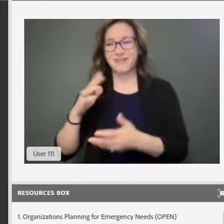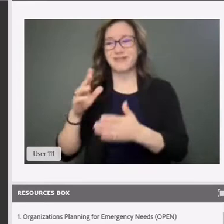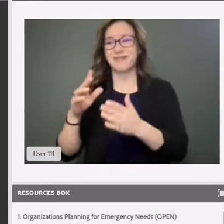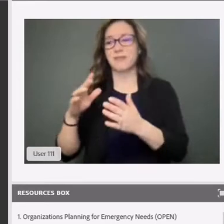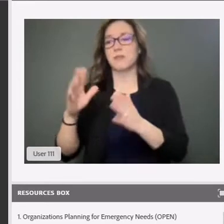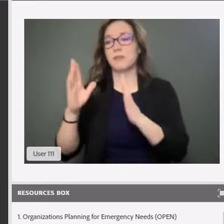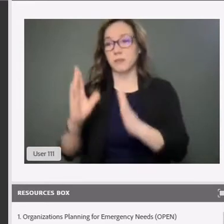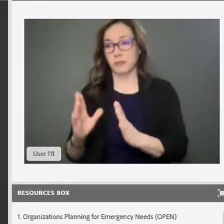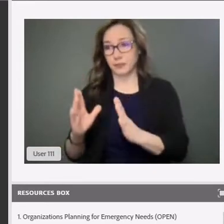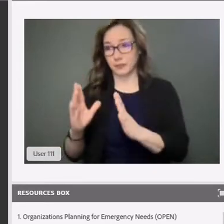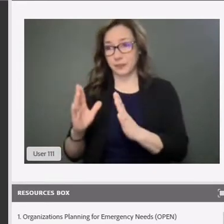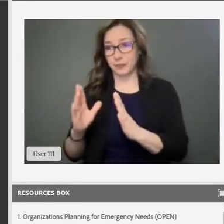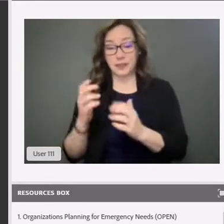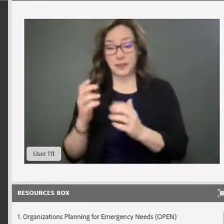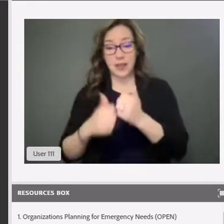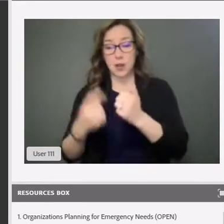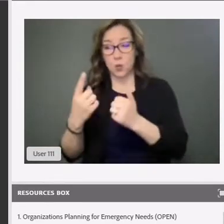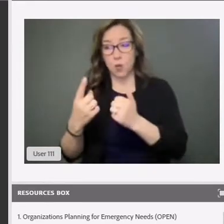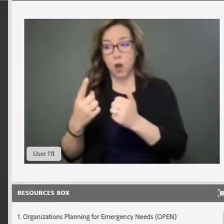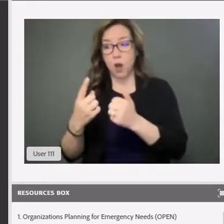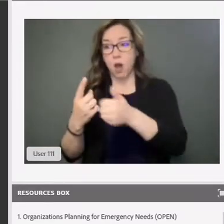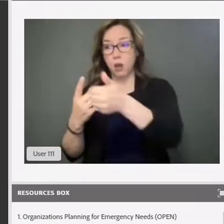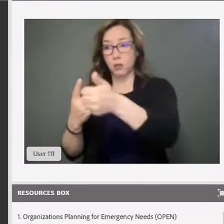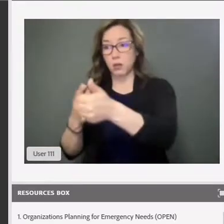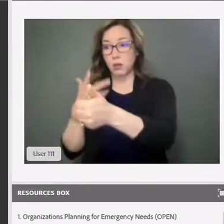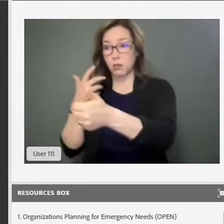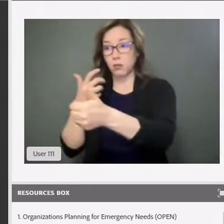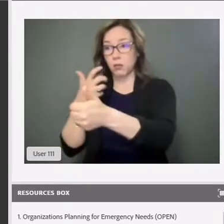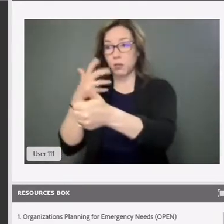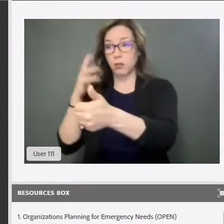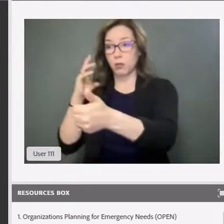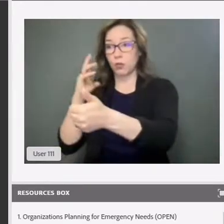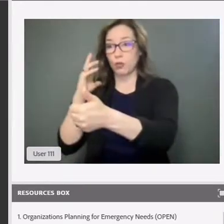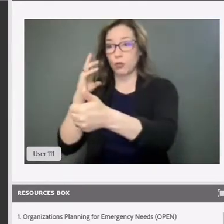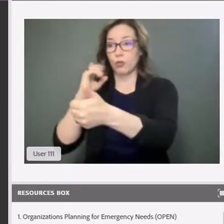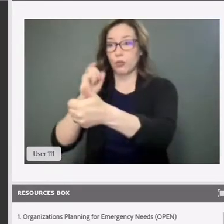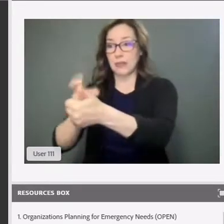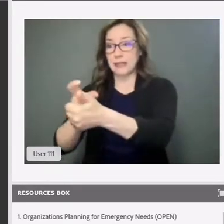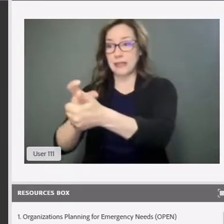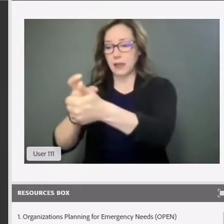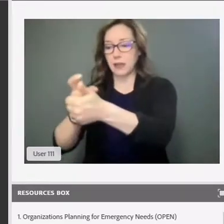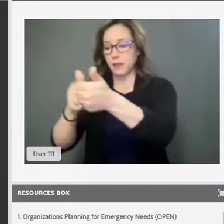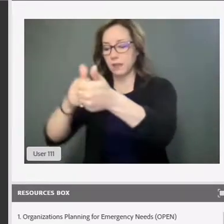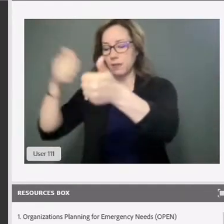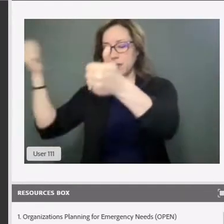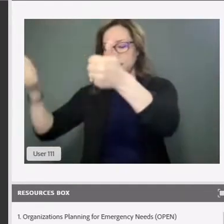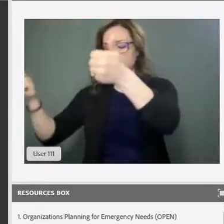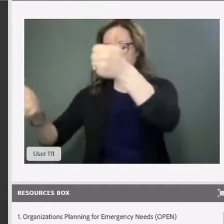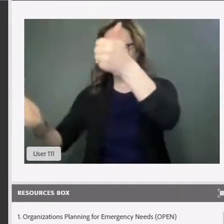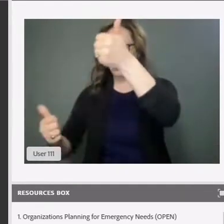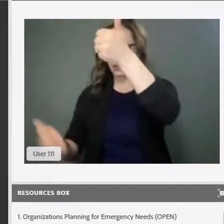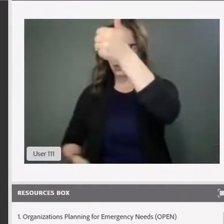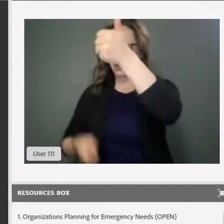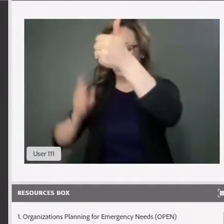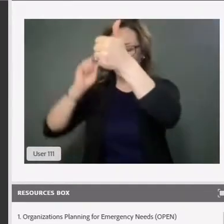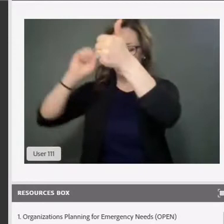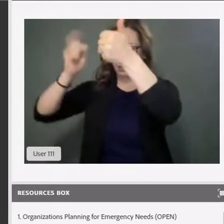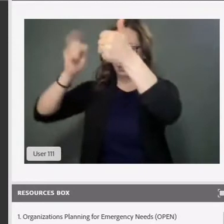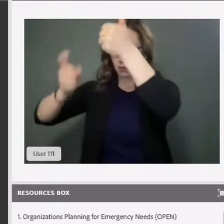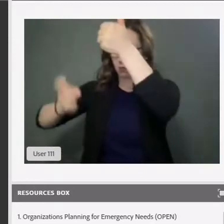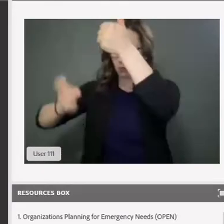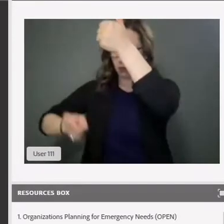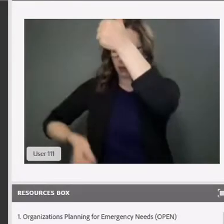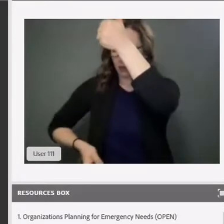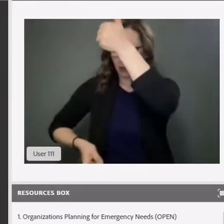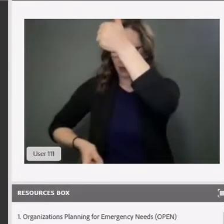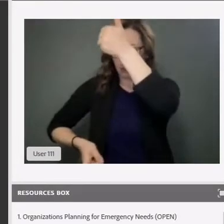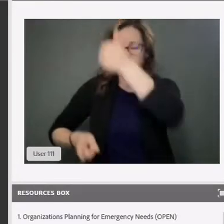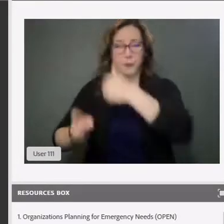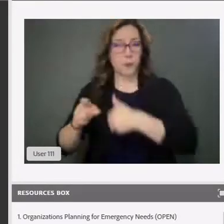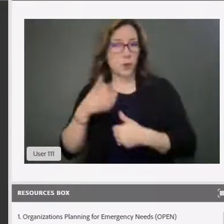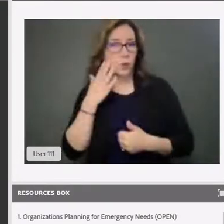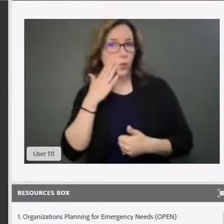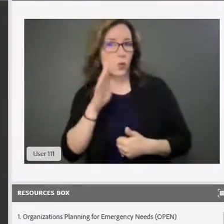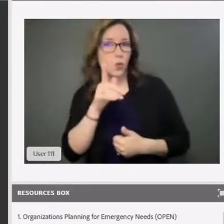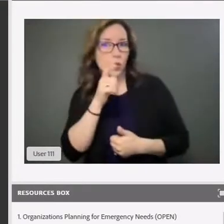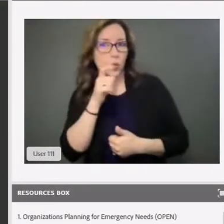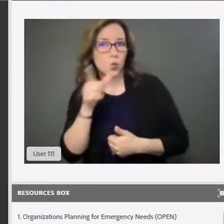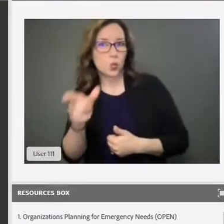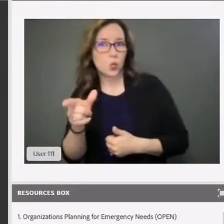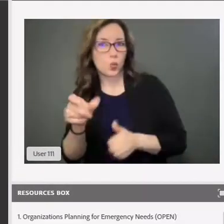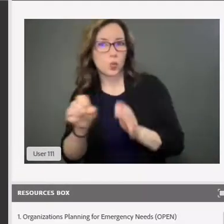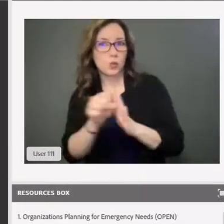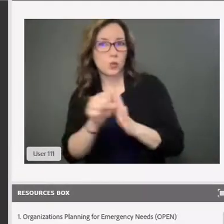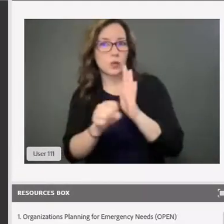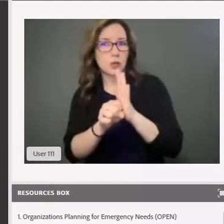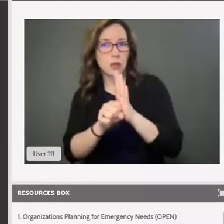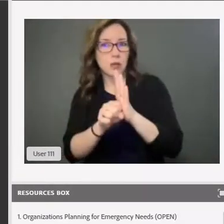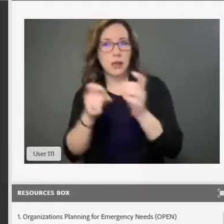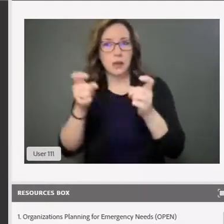gets funded under them is a sub-applicant and a sub-recipient. So if you don't know who your state administrative agency point of contact is, we